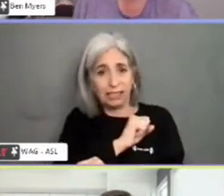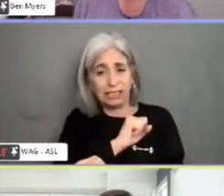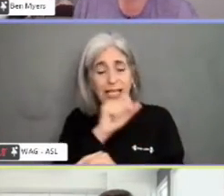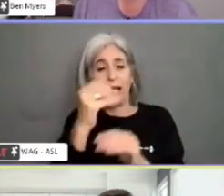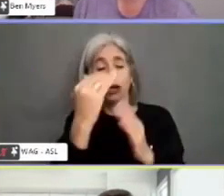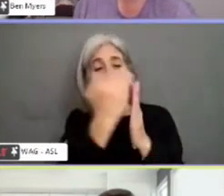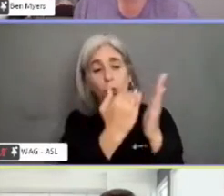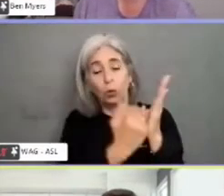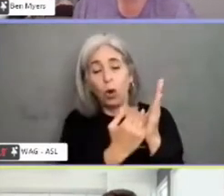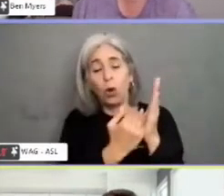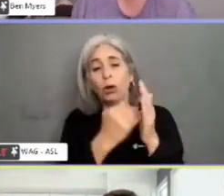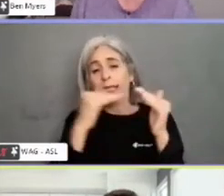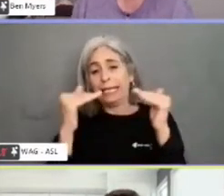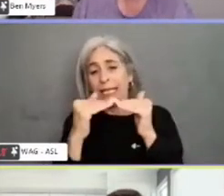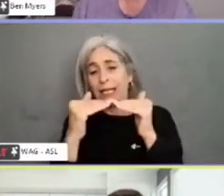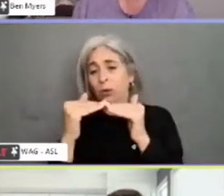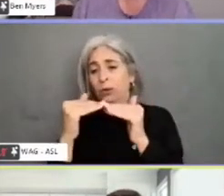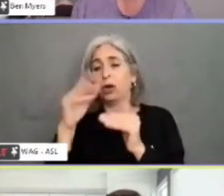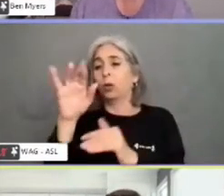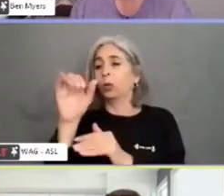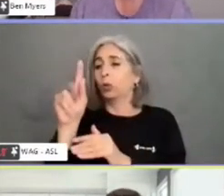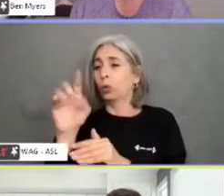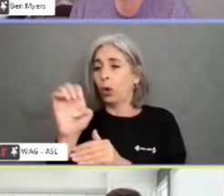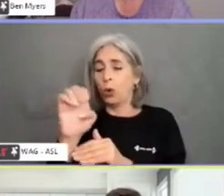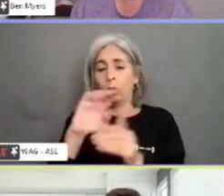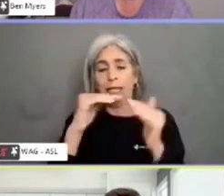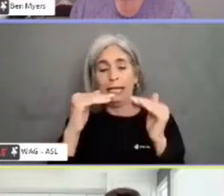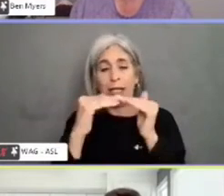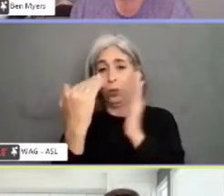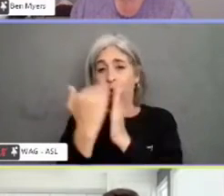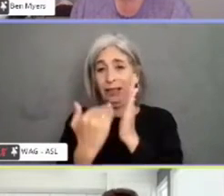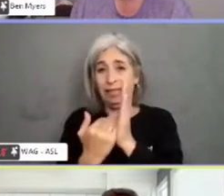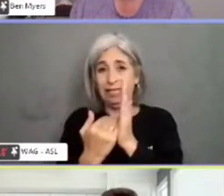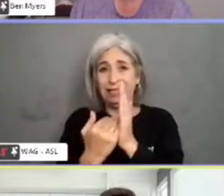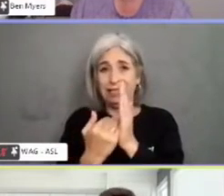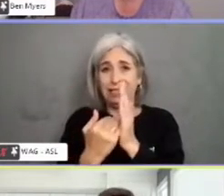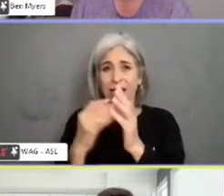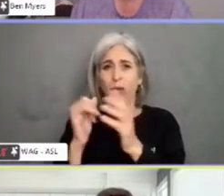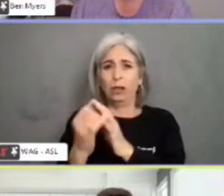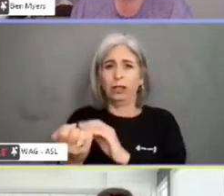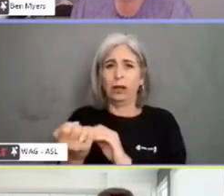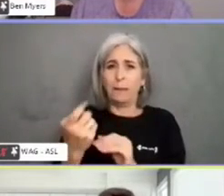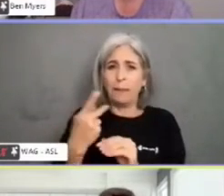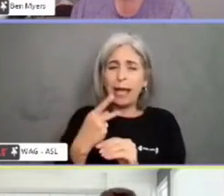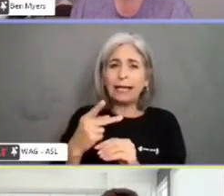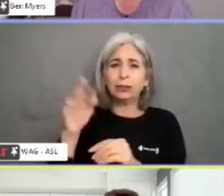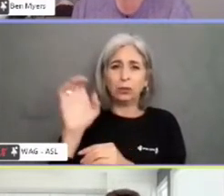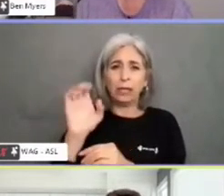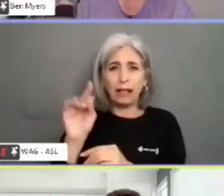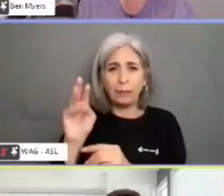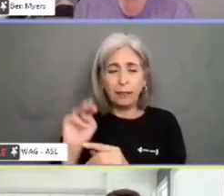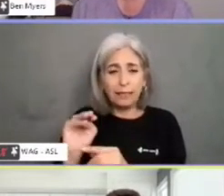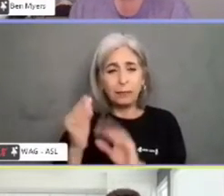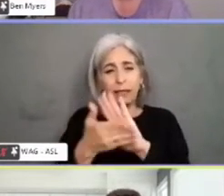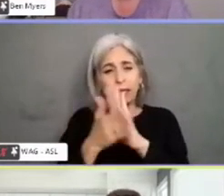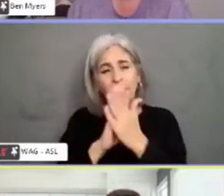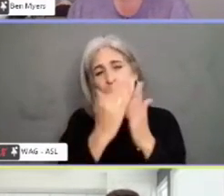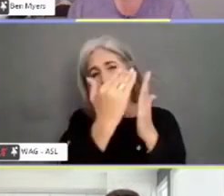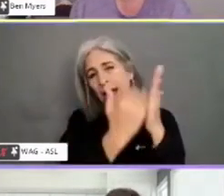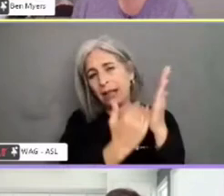equal list to the UL element, would it then return to being a list in the accessibility